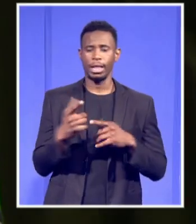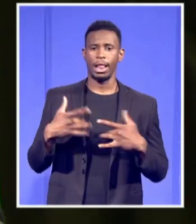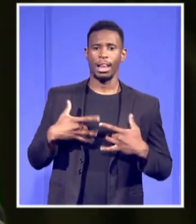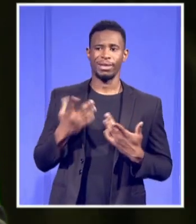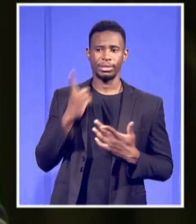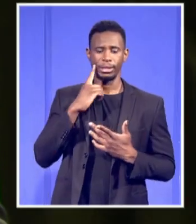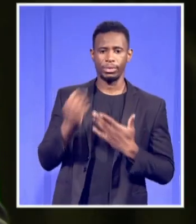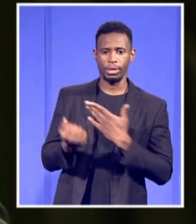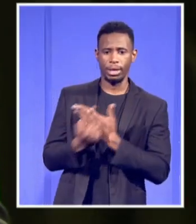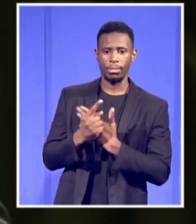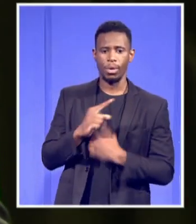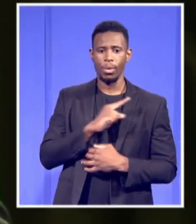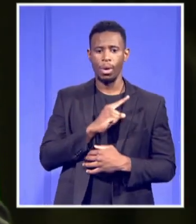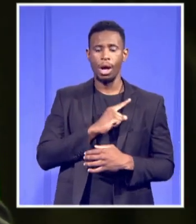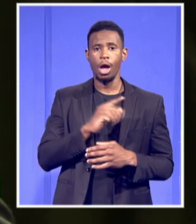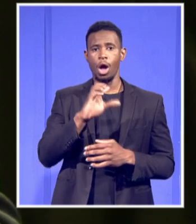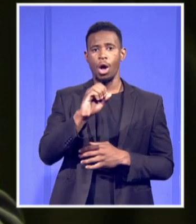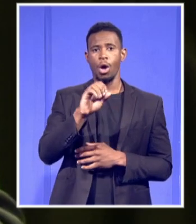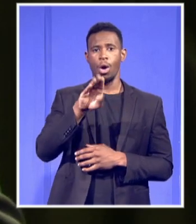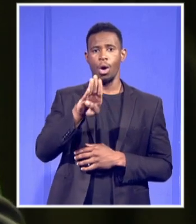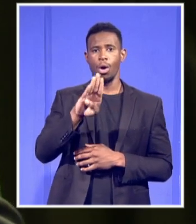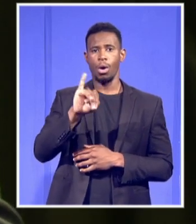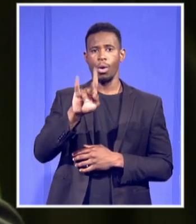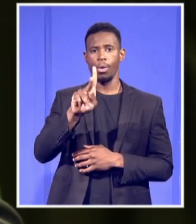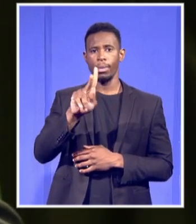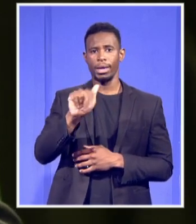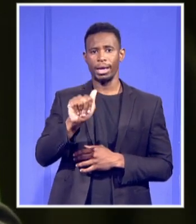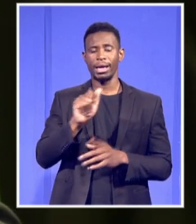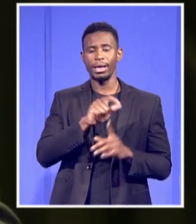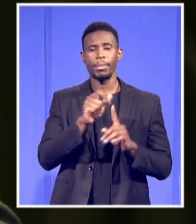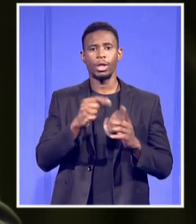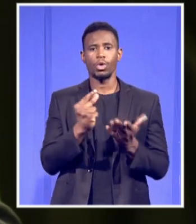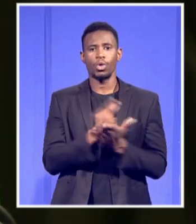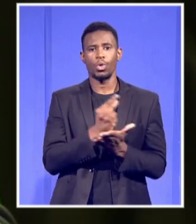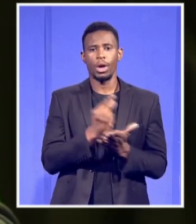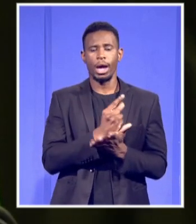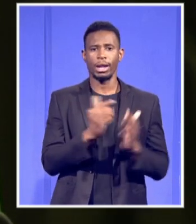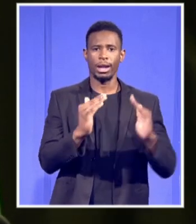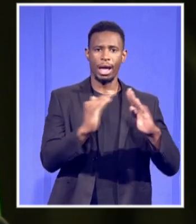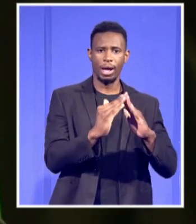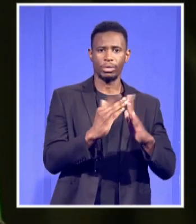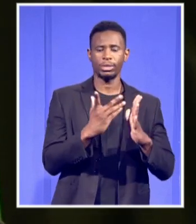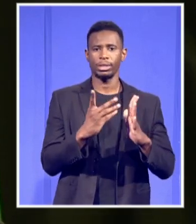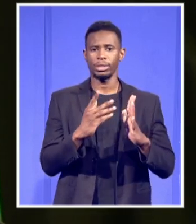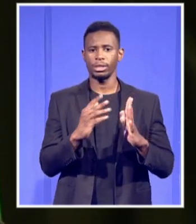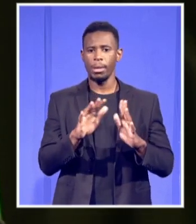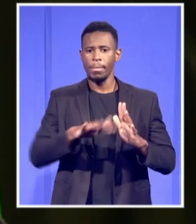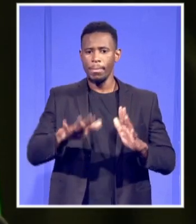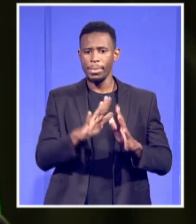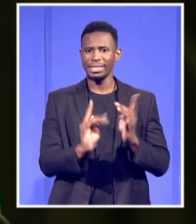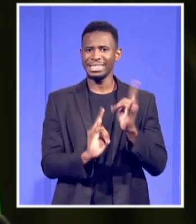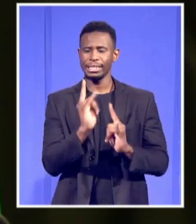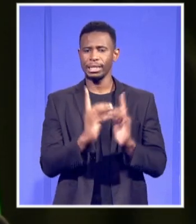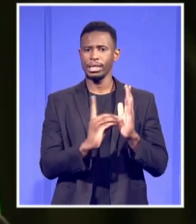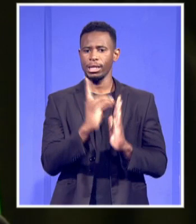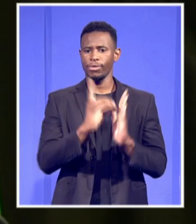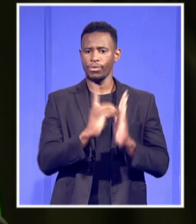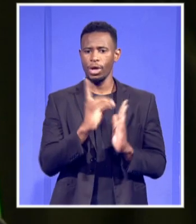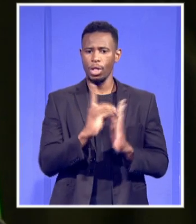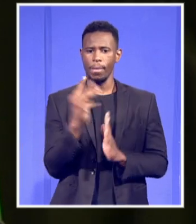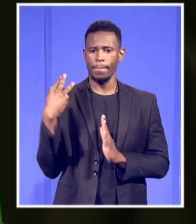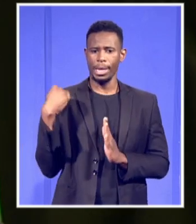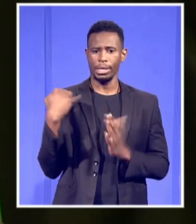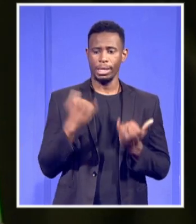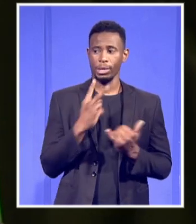understand Obiga Kanya, who is the Ugandan Land, Housing and Urban Development Minister, as you can see there, is live on